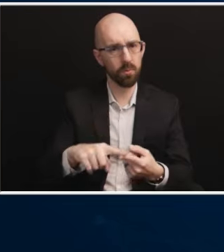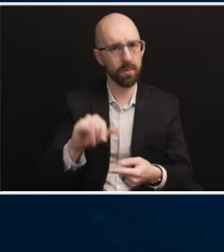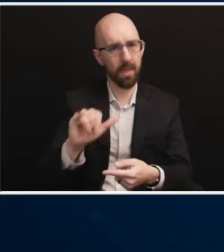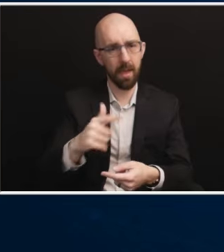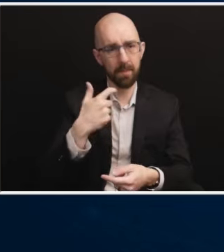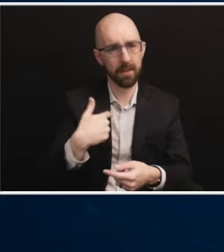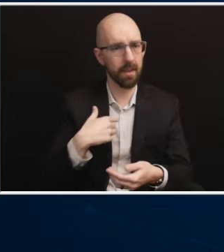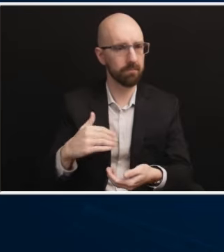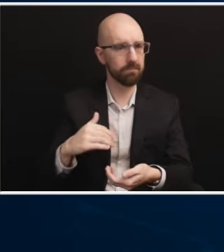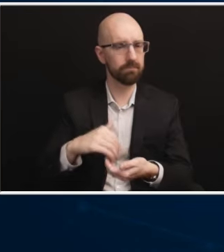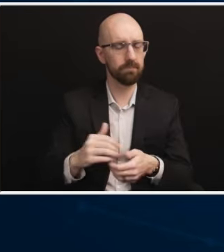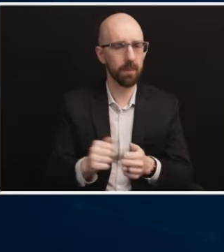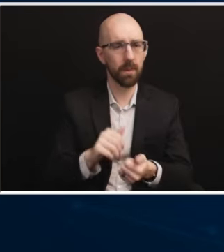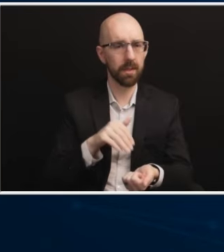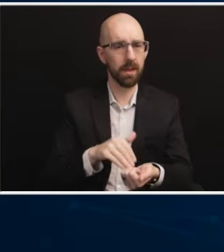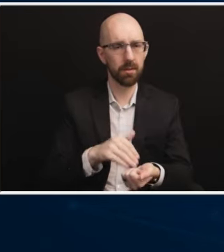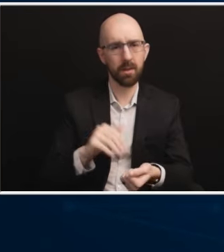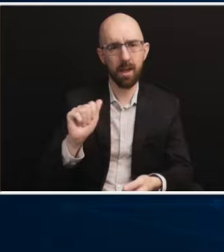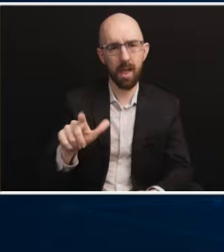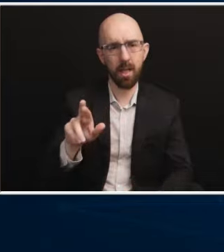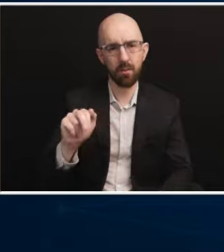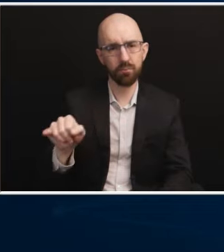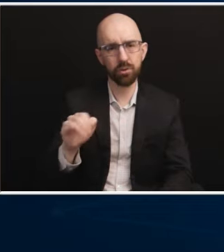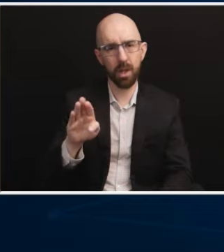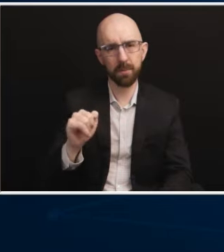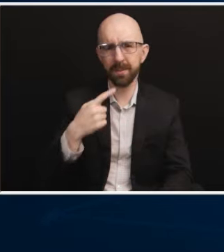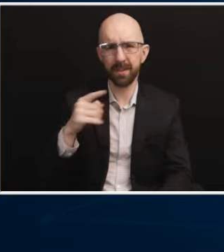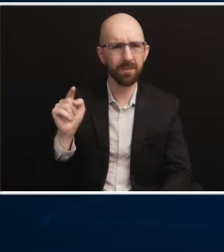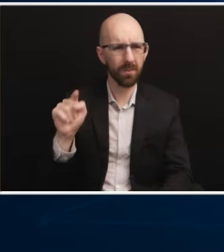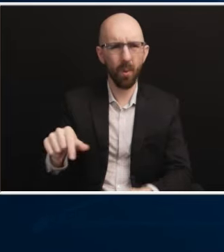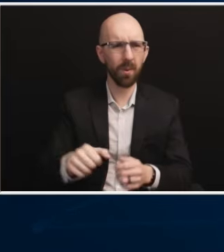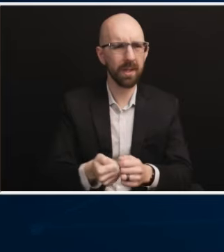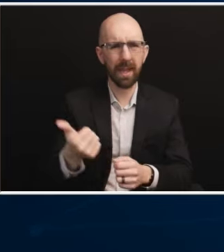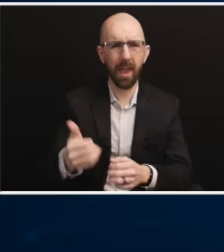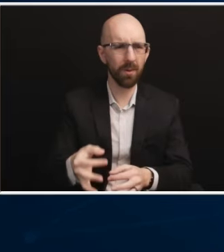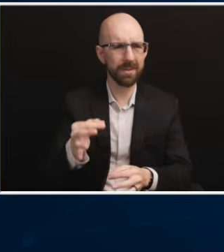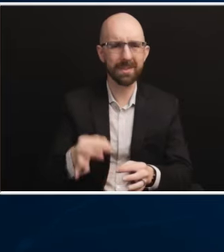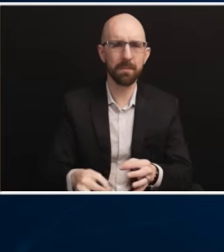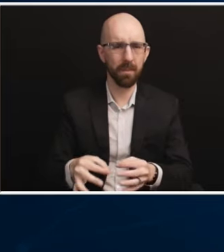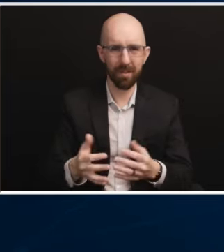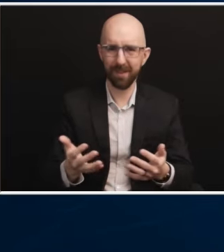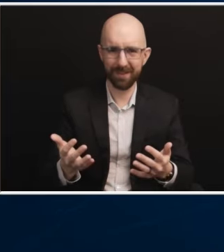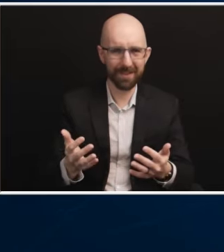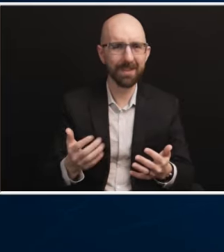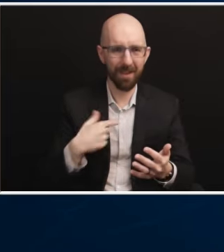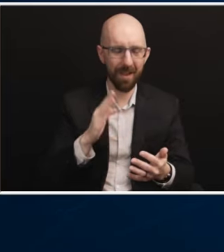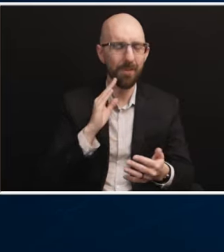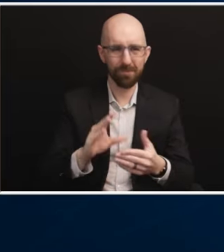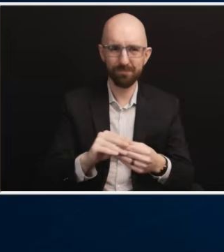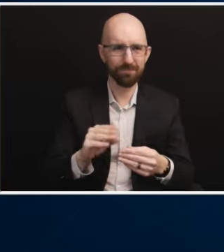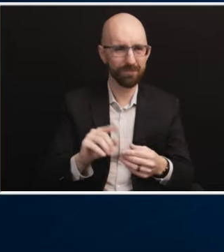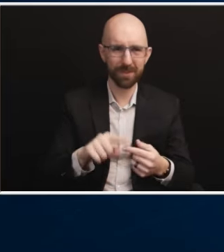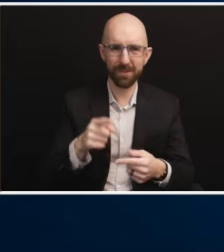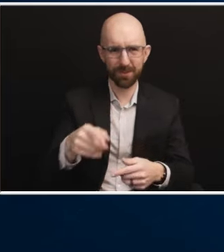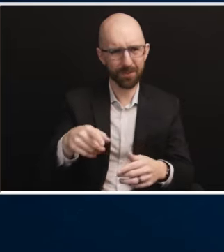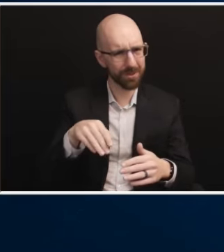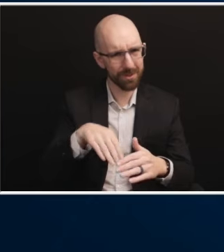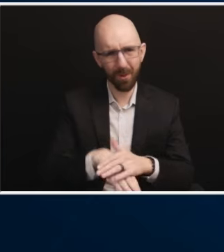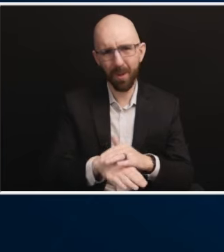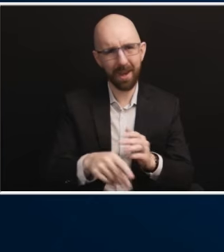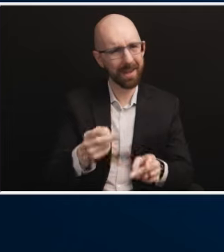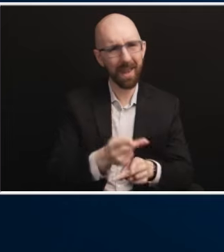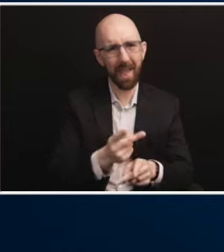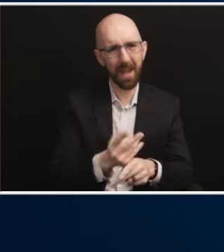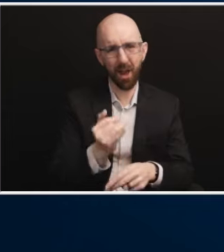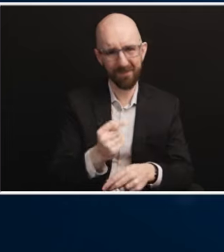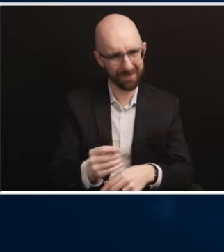Dr. Al-Rajabi, and he says just go in there and take it out, just simply. So I'm going to say that to you. Just go in there and take care of it, okay, Dr.